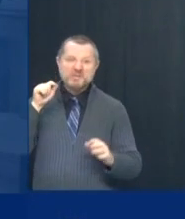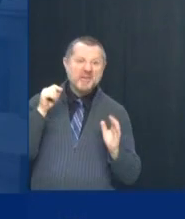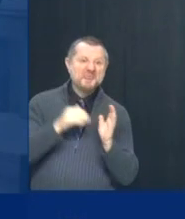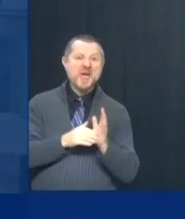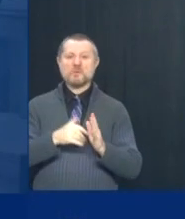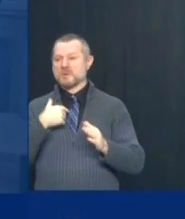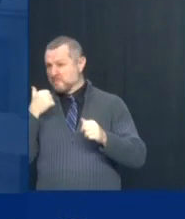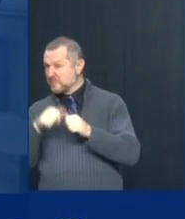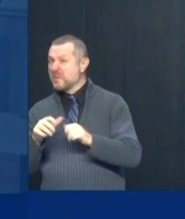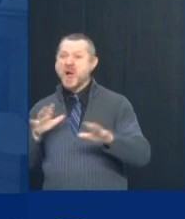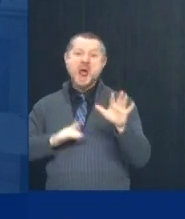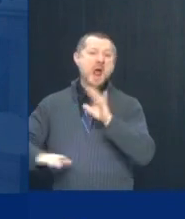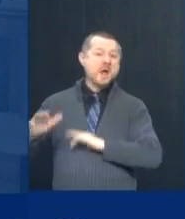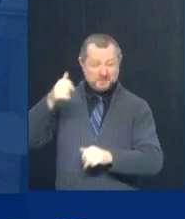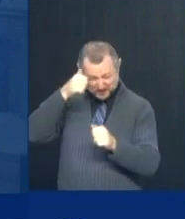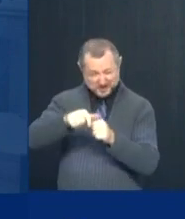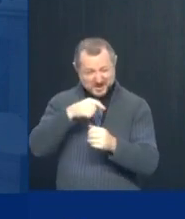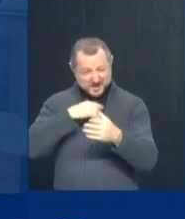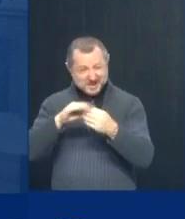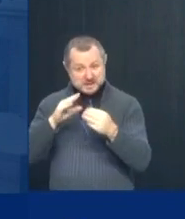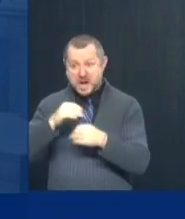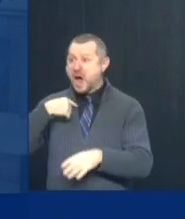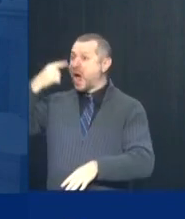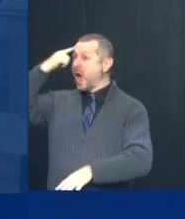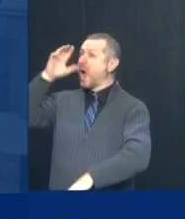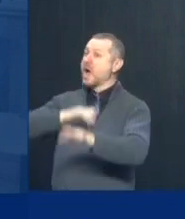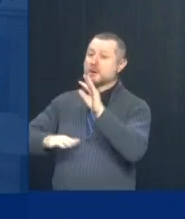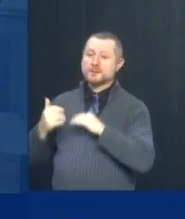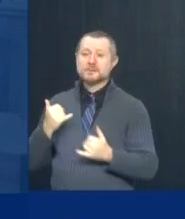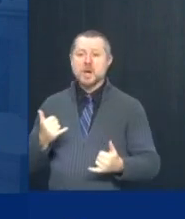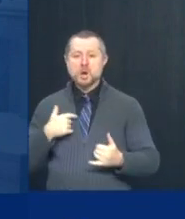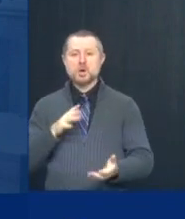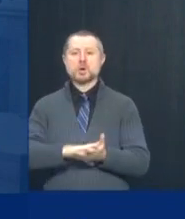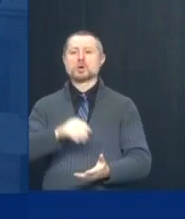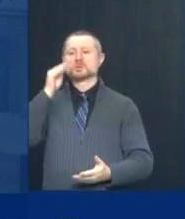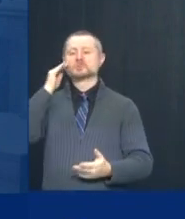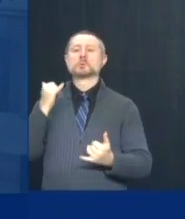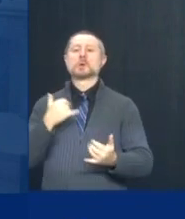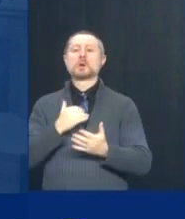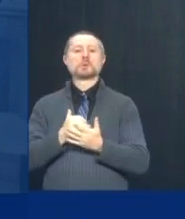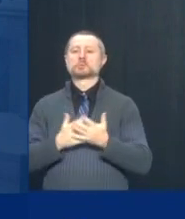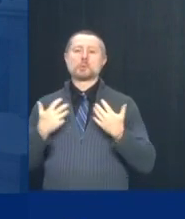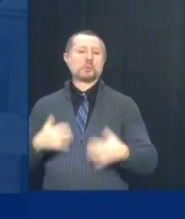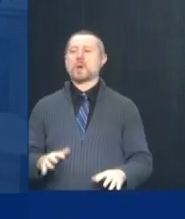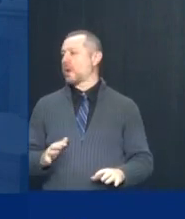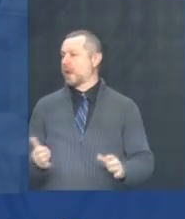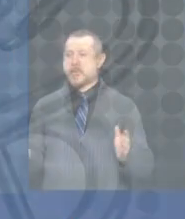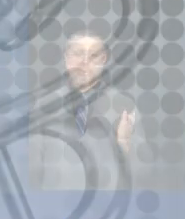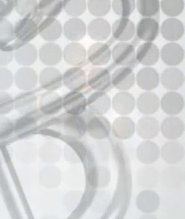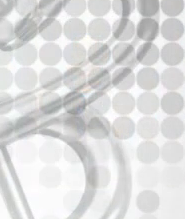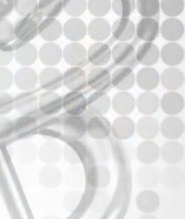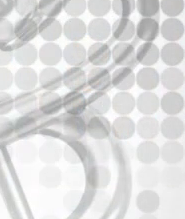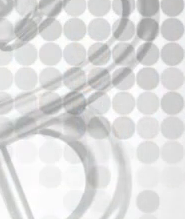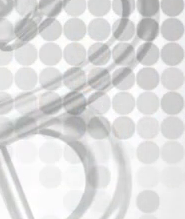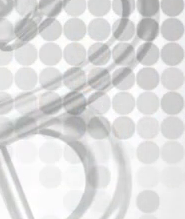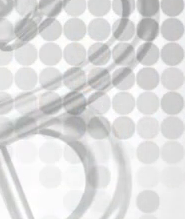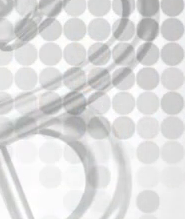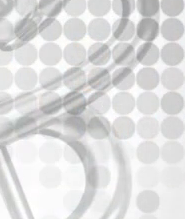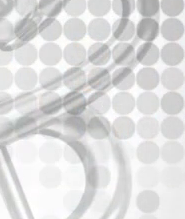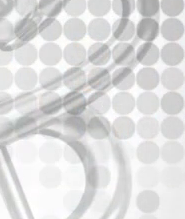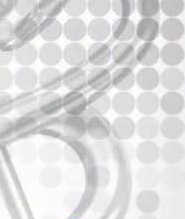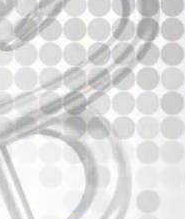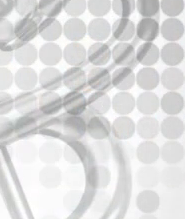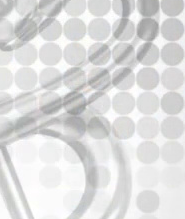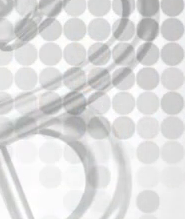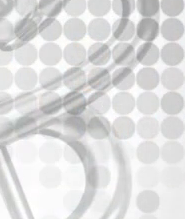and we're going to correct for the lessons we learned during this nightmare. The governor ordered hospitals throughout the state to identify